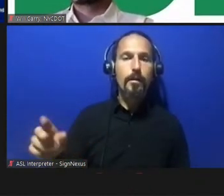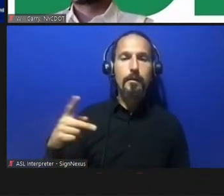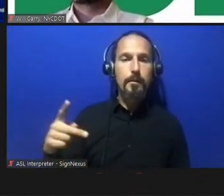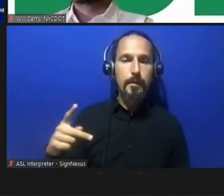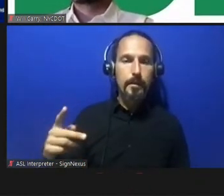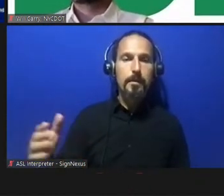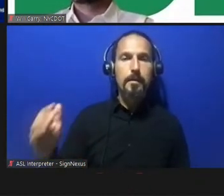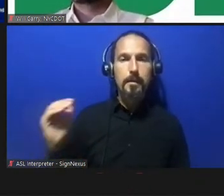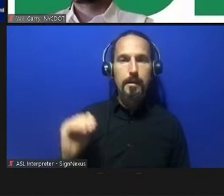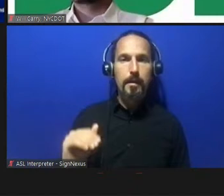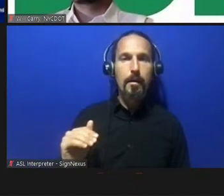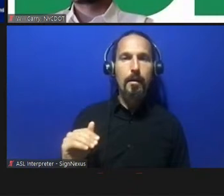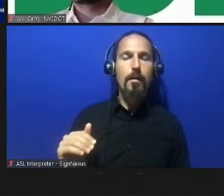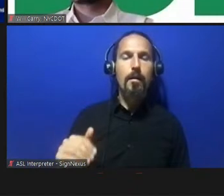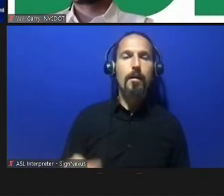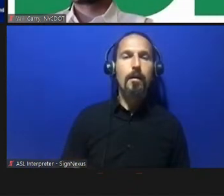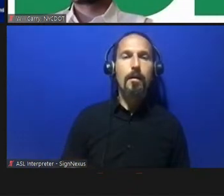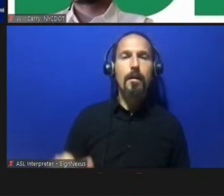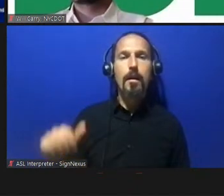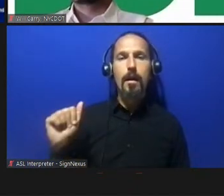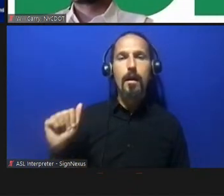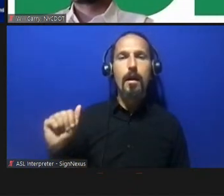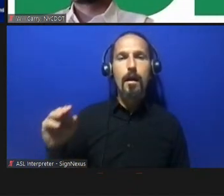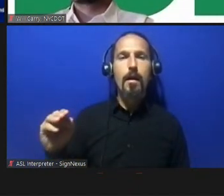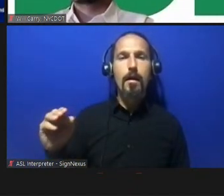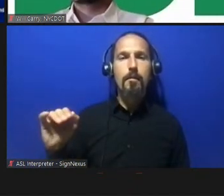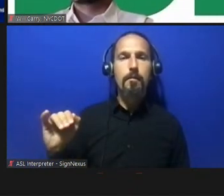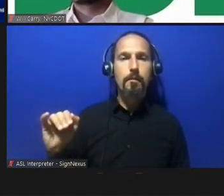by anwar malik